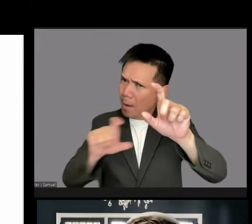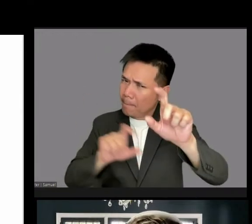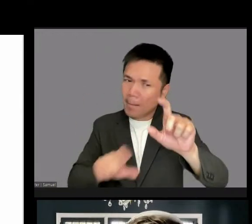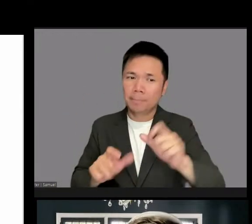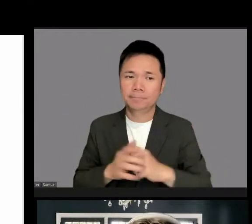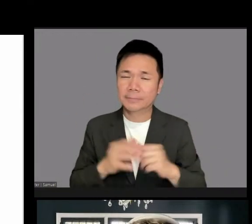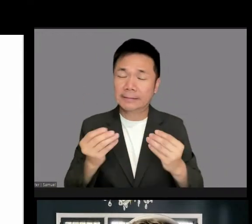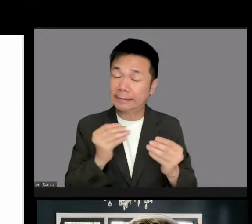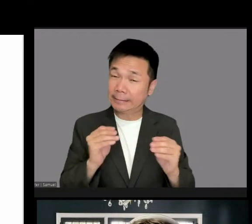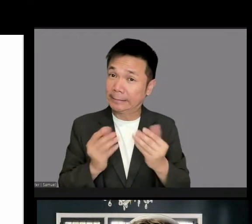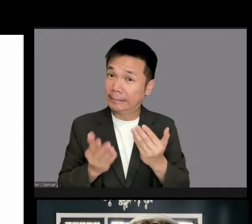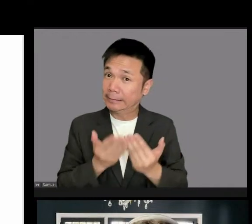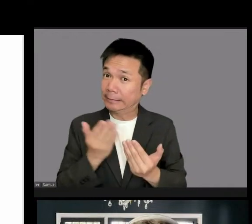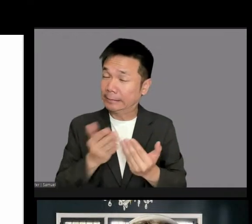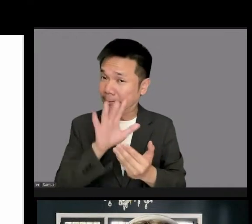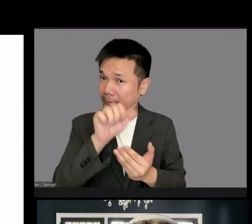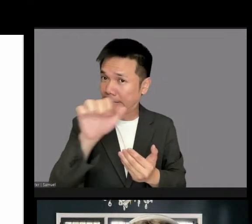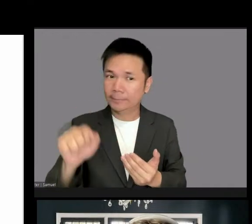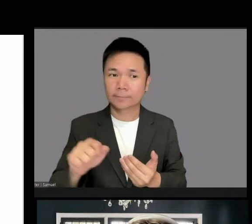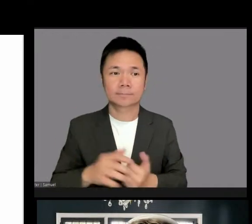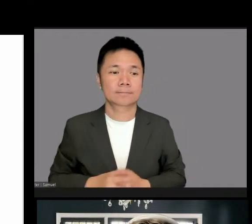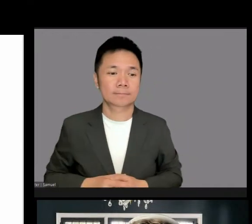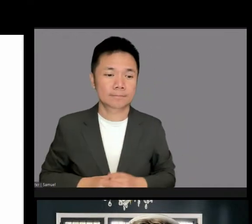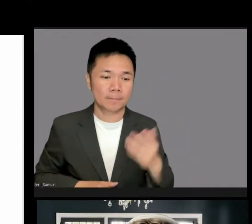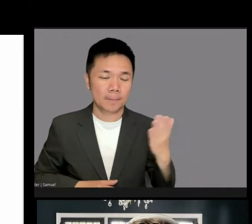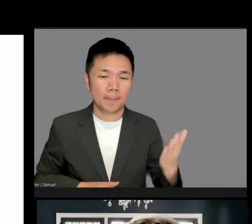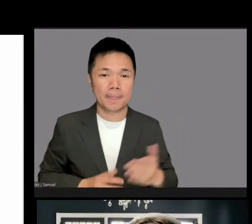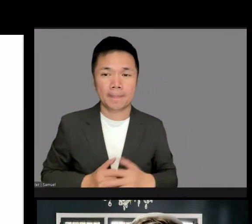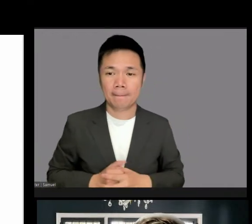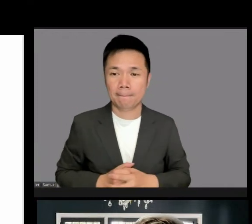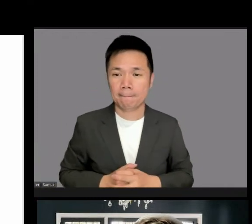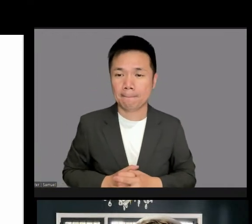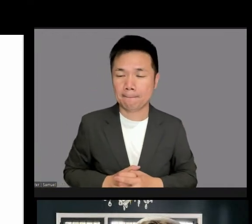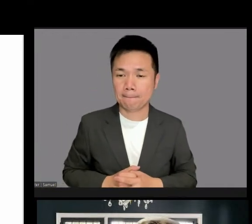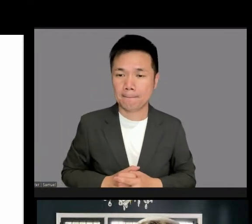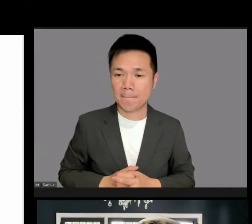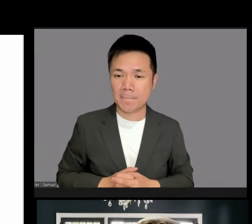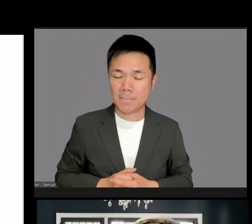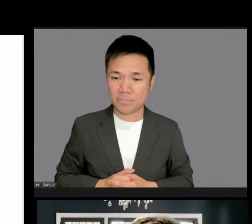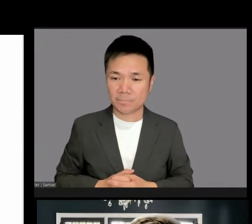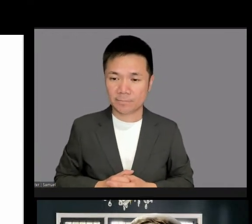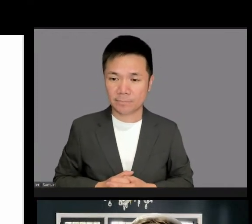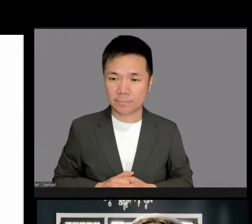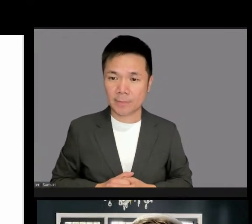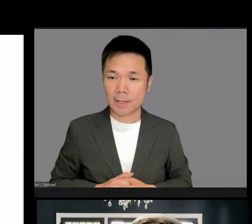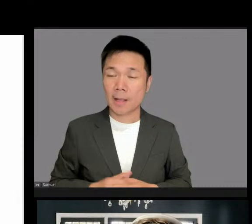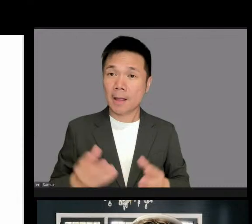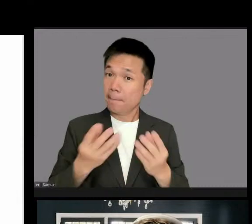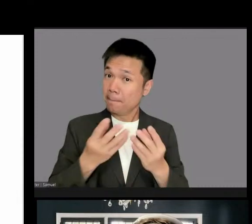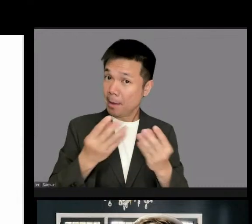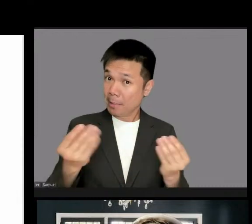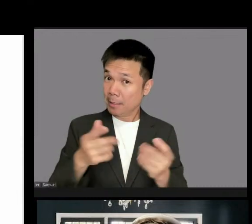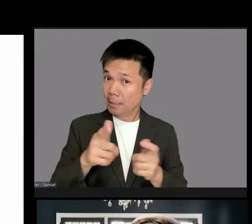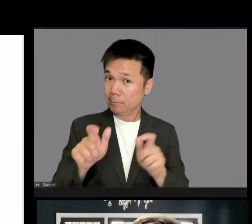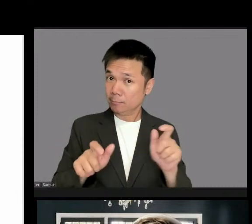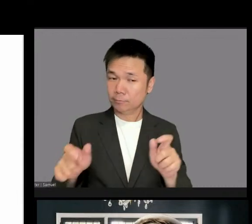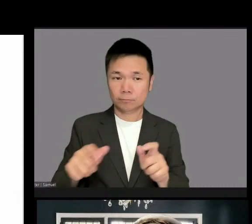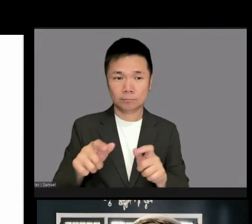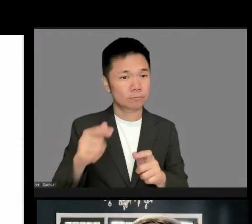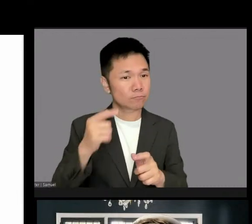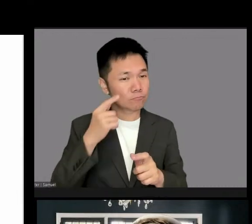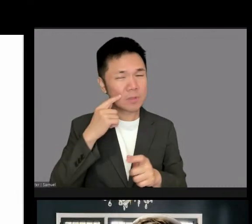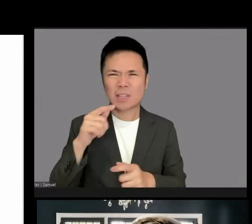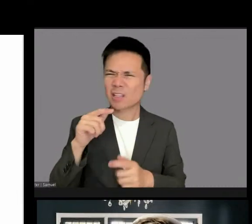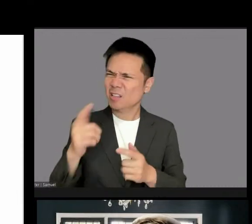input. Also, just a little pet peeve of mine. So a lot of people like to use GIFs and